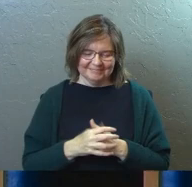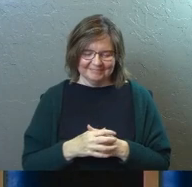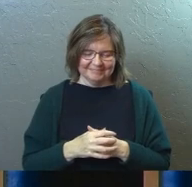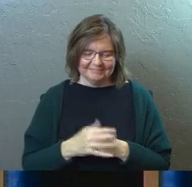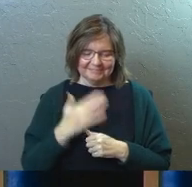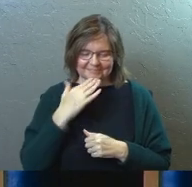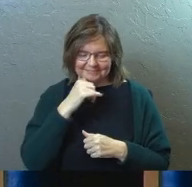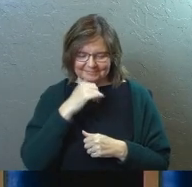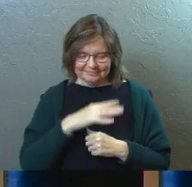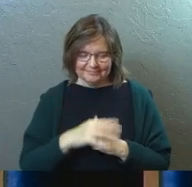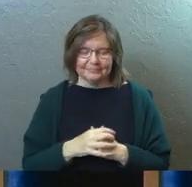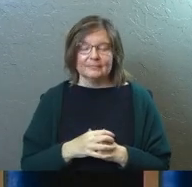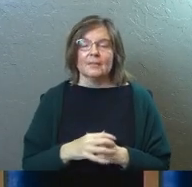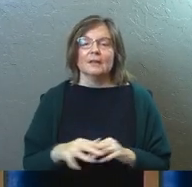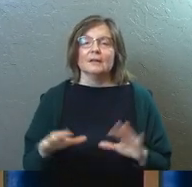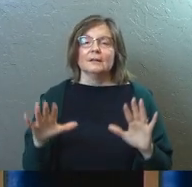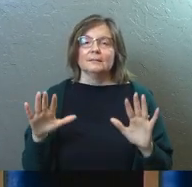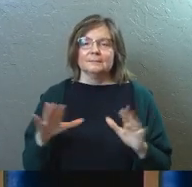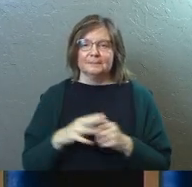She's a good lady.